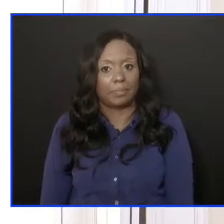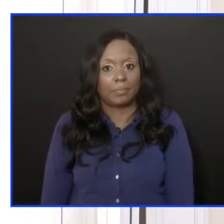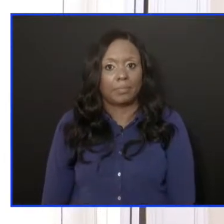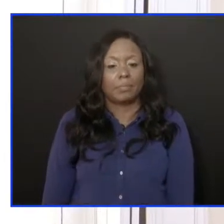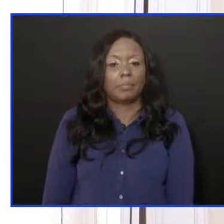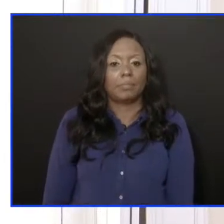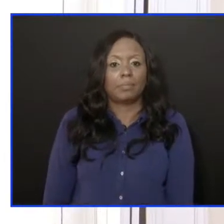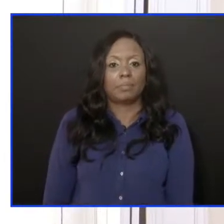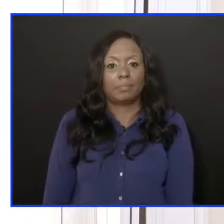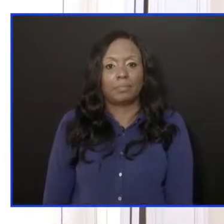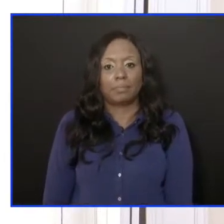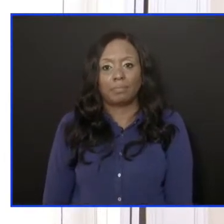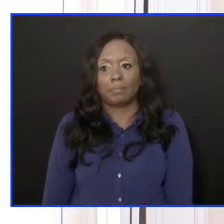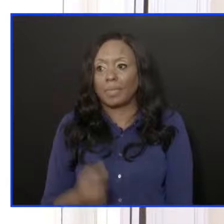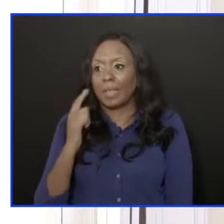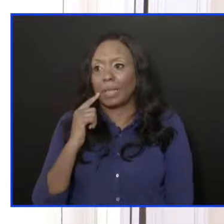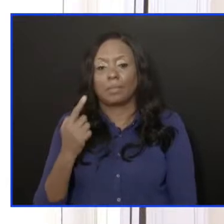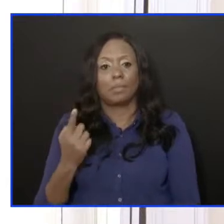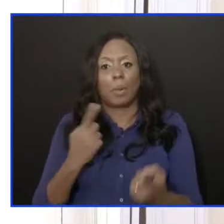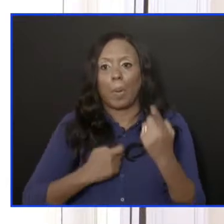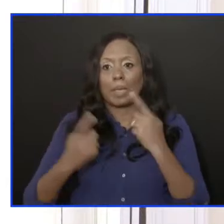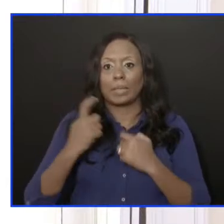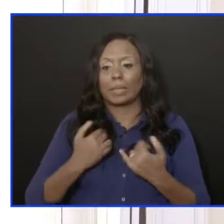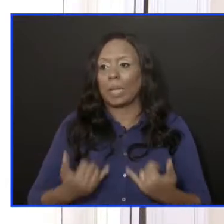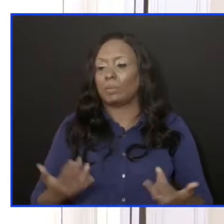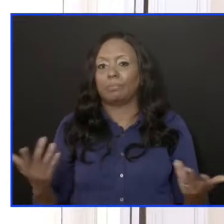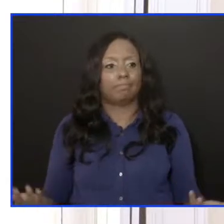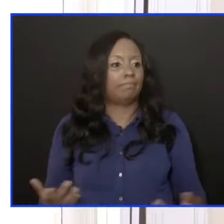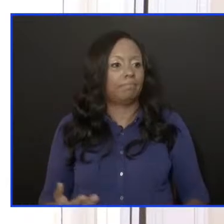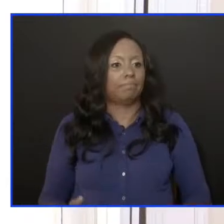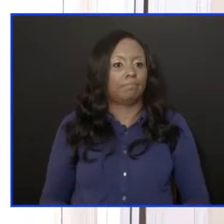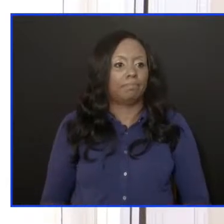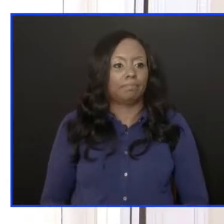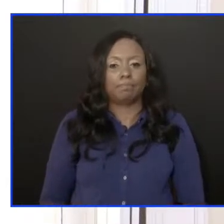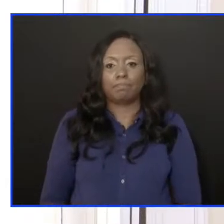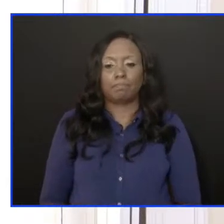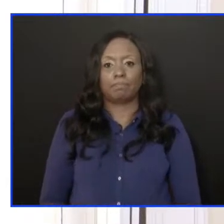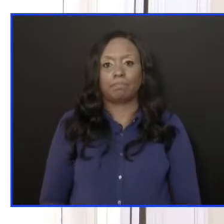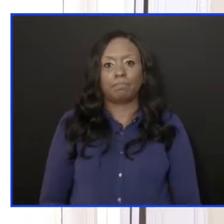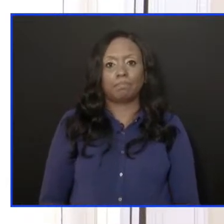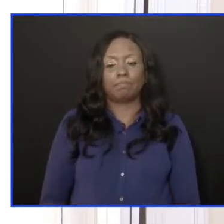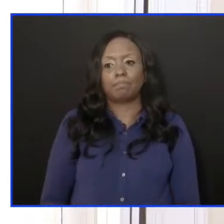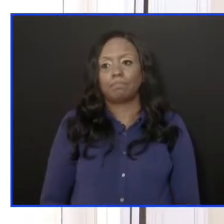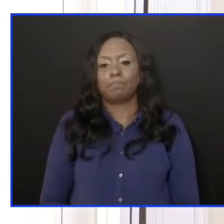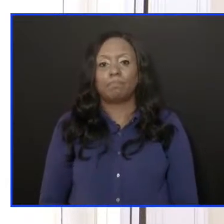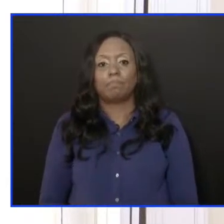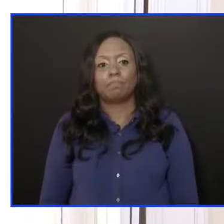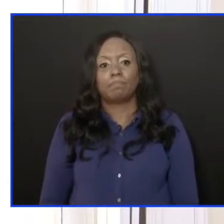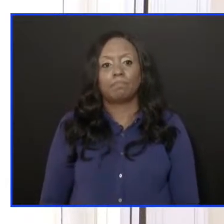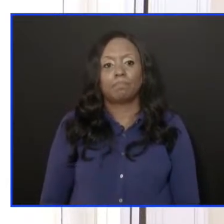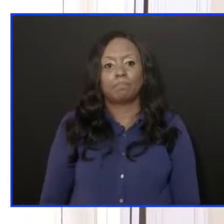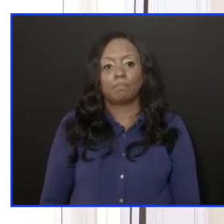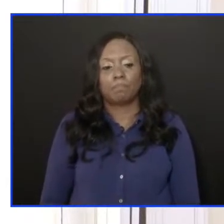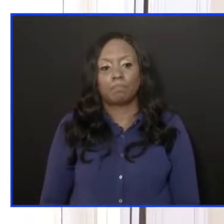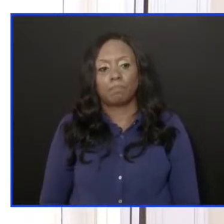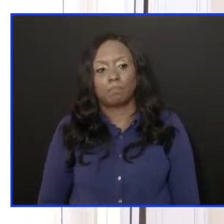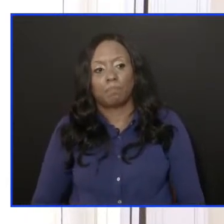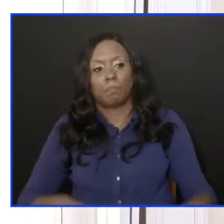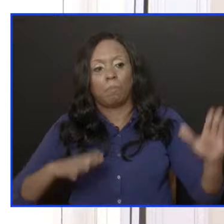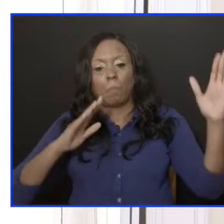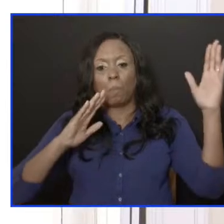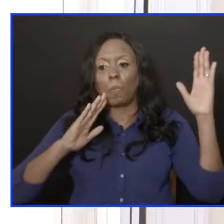With that, I think that we're open for questions now, recognizing that hopefully the concession that we are given with